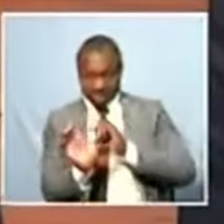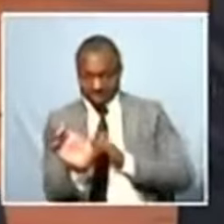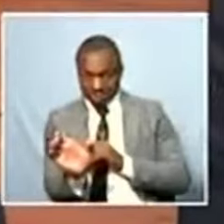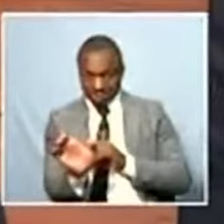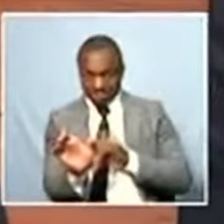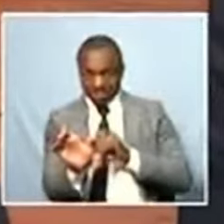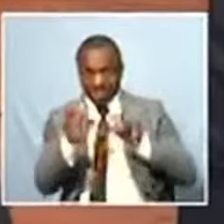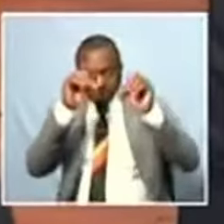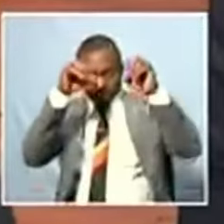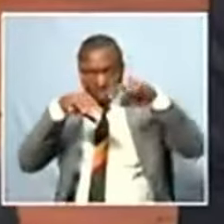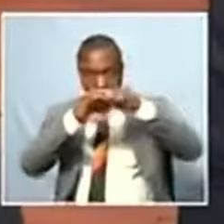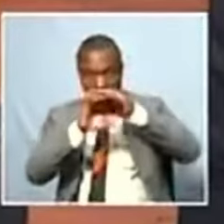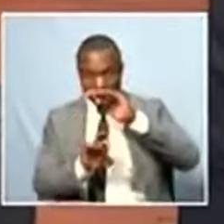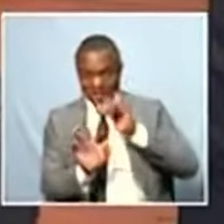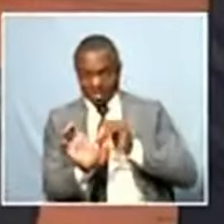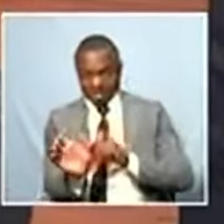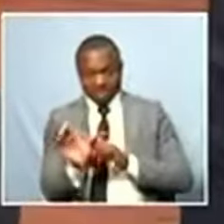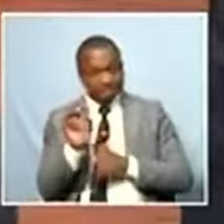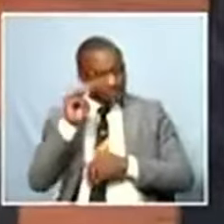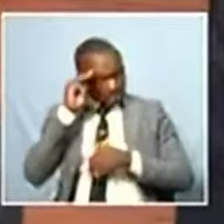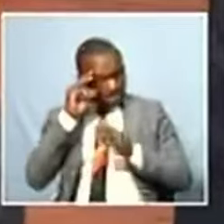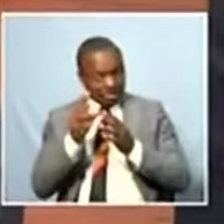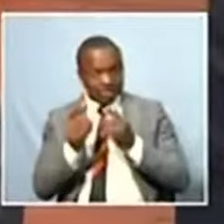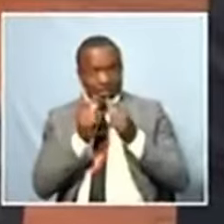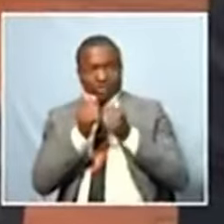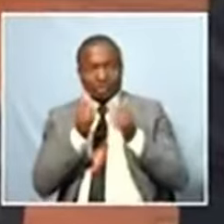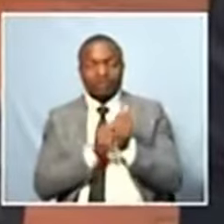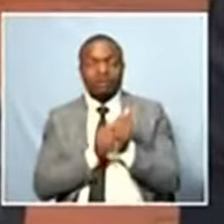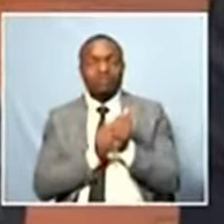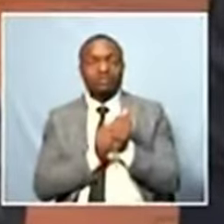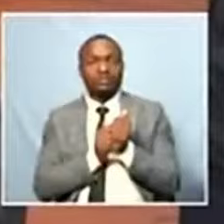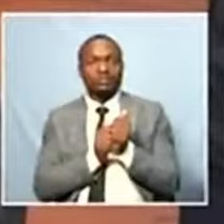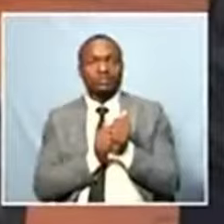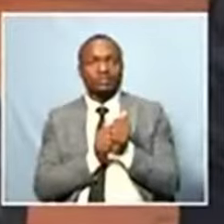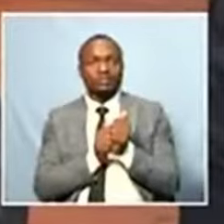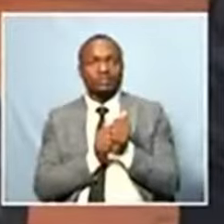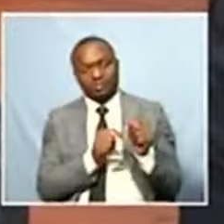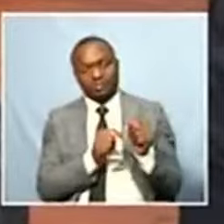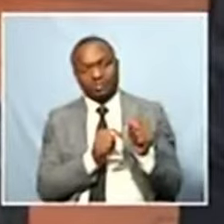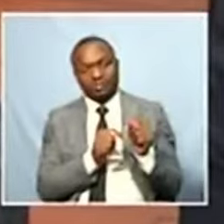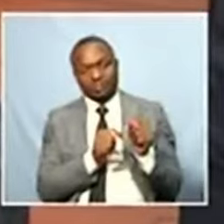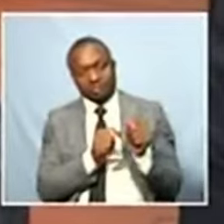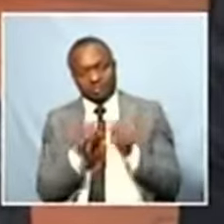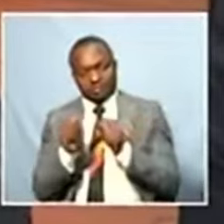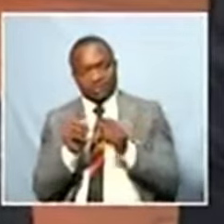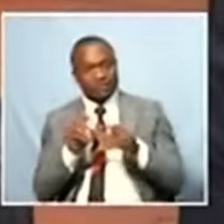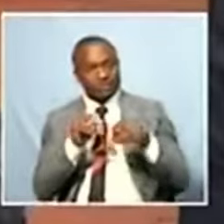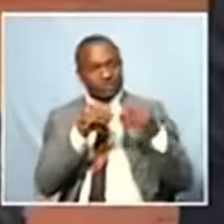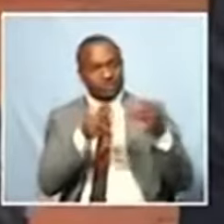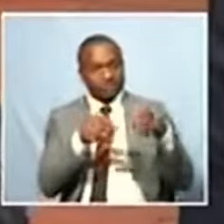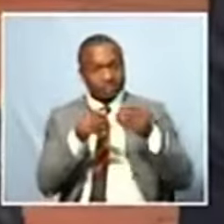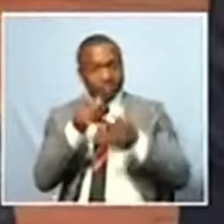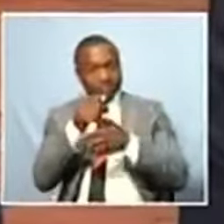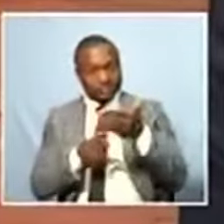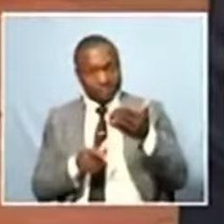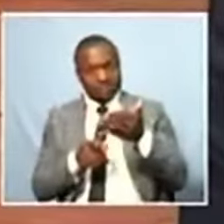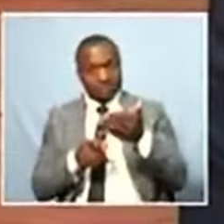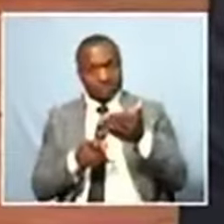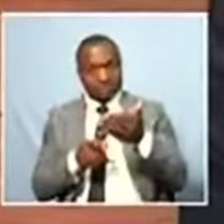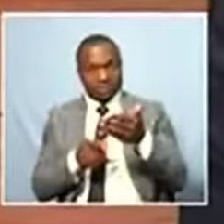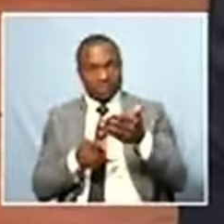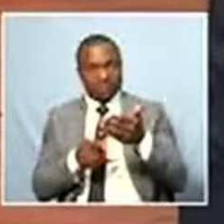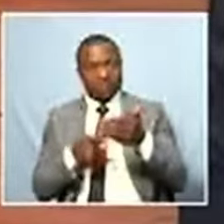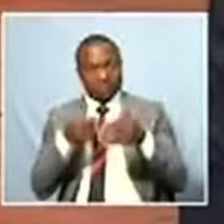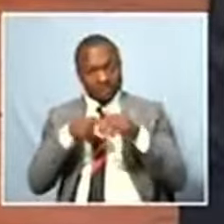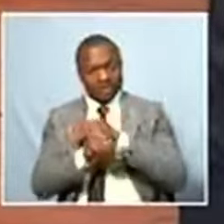electricity subsector, remember, the minister is talking about transmission and distribution. What came to my mind when he was talking